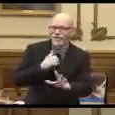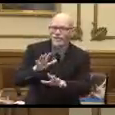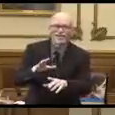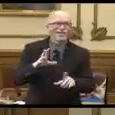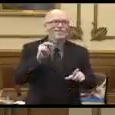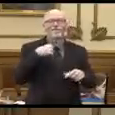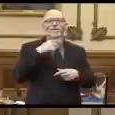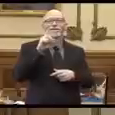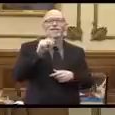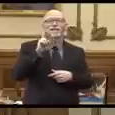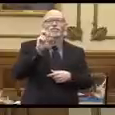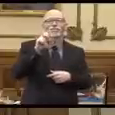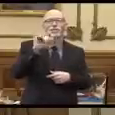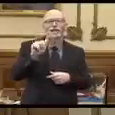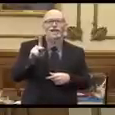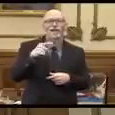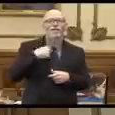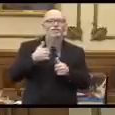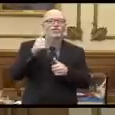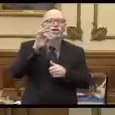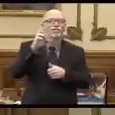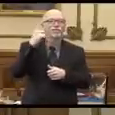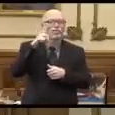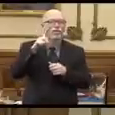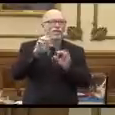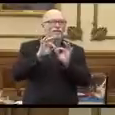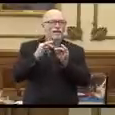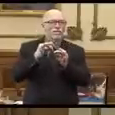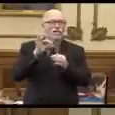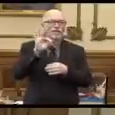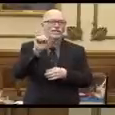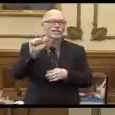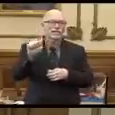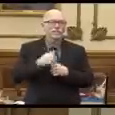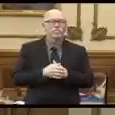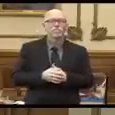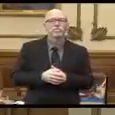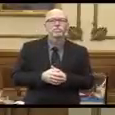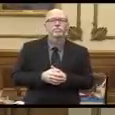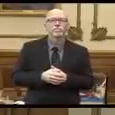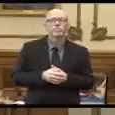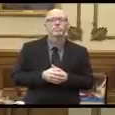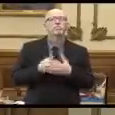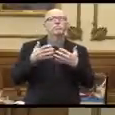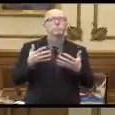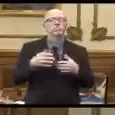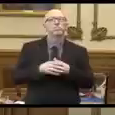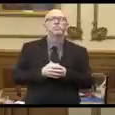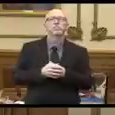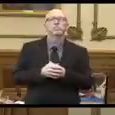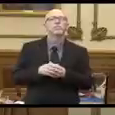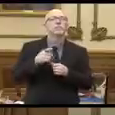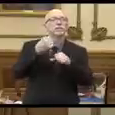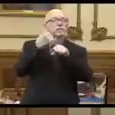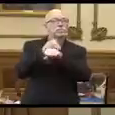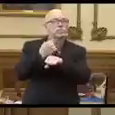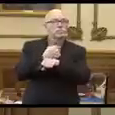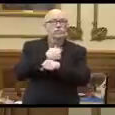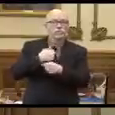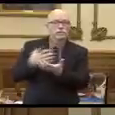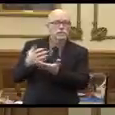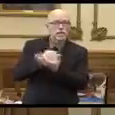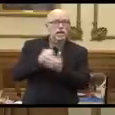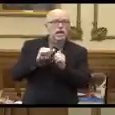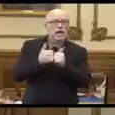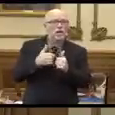So, Dan Rosiniak, Chief Medical Officer for Family Social Service Administration. So, in terms of the data that we're collecting and